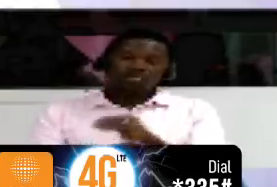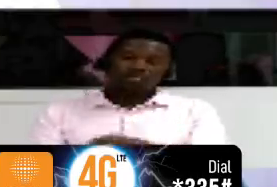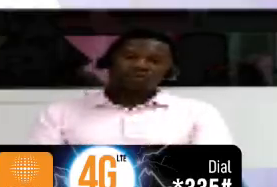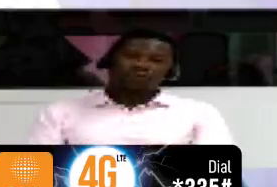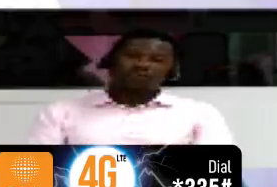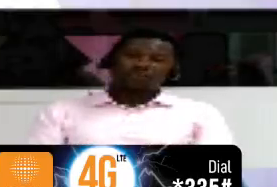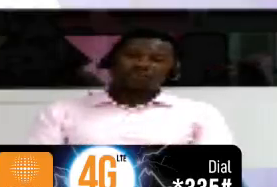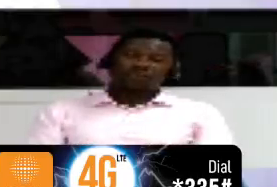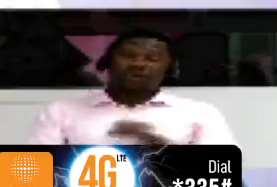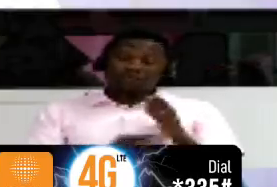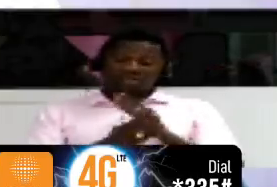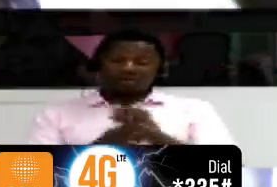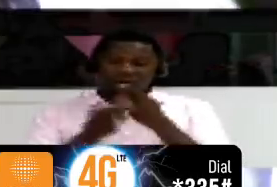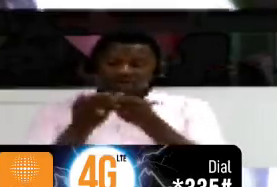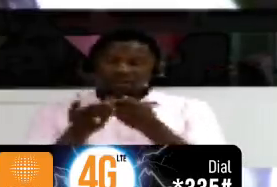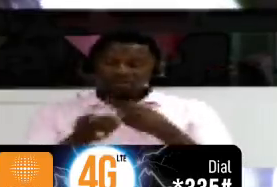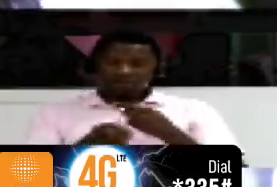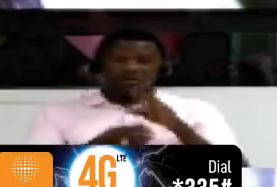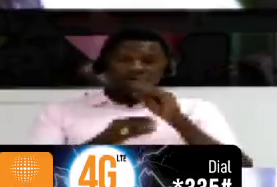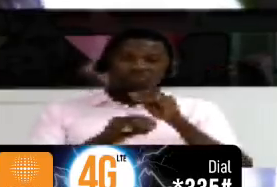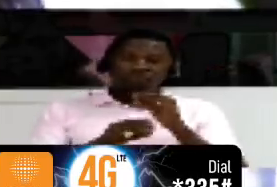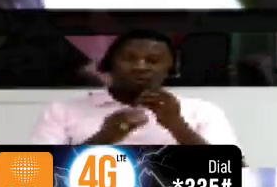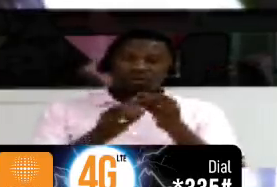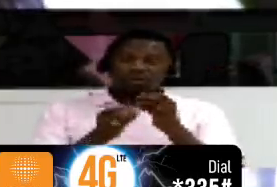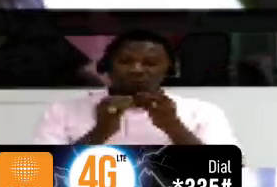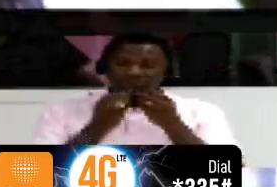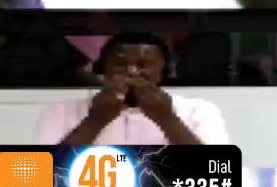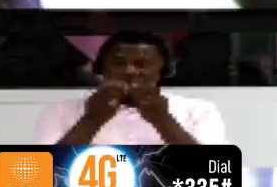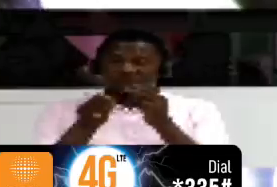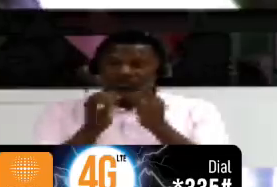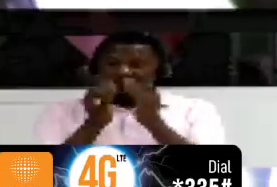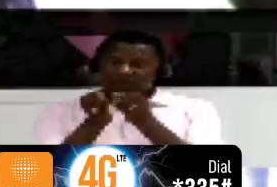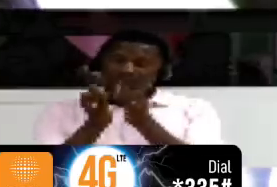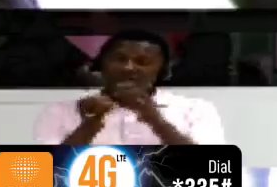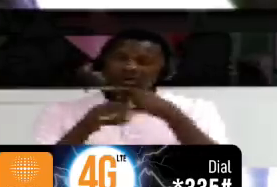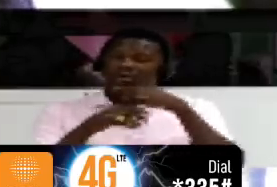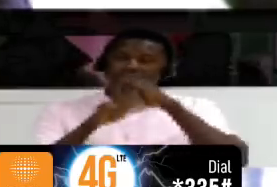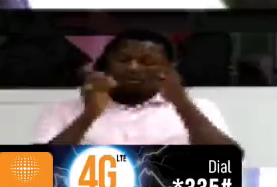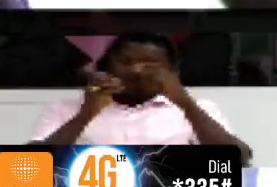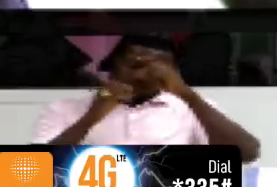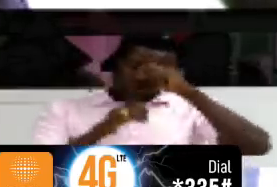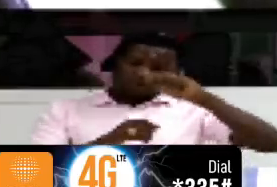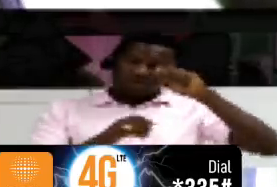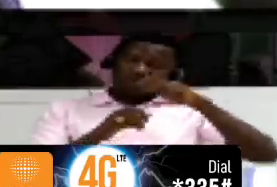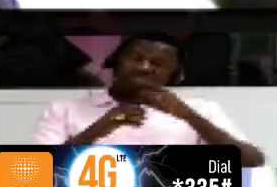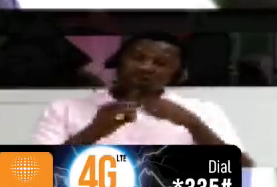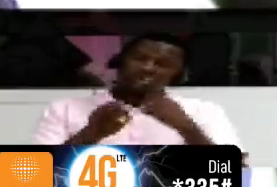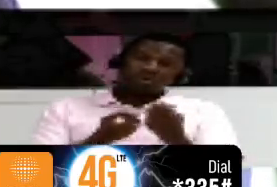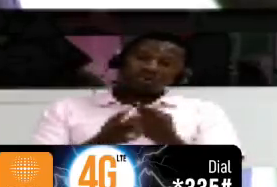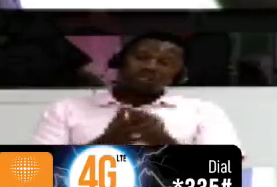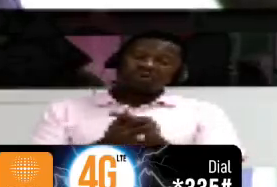of the authorities that you were about to stage a demonstration? I am not aware. We do not.